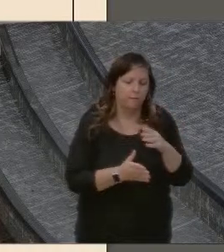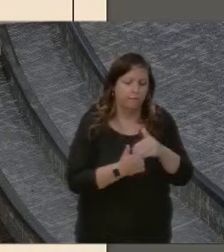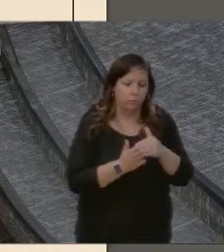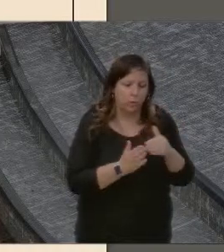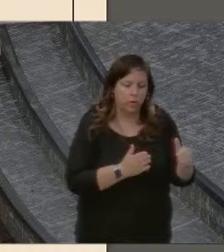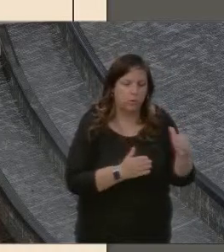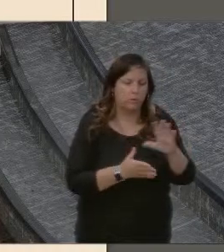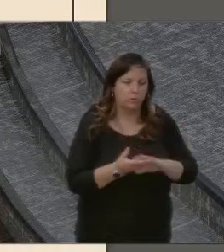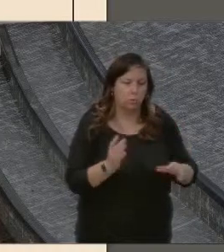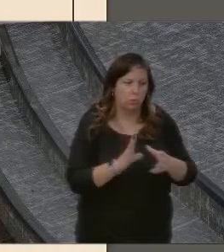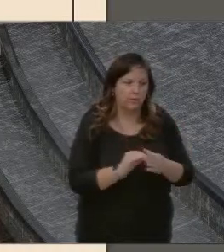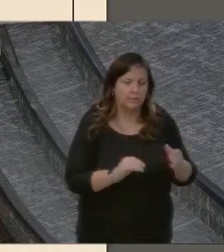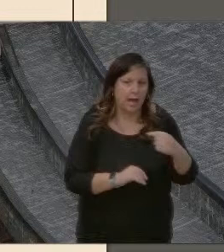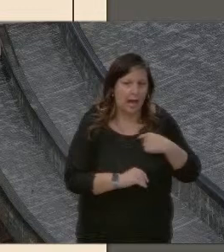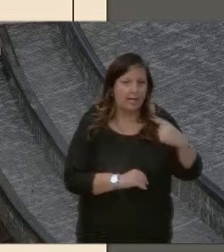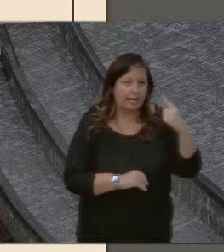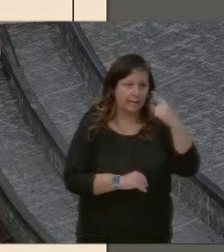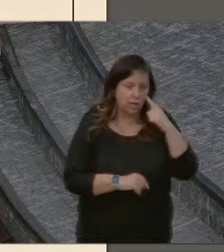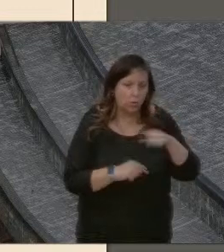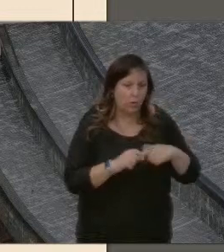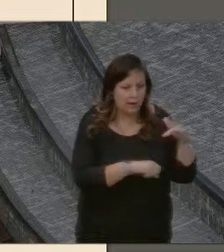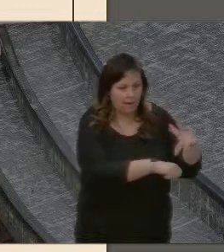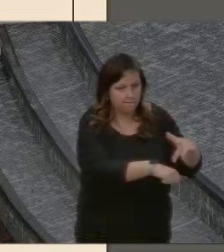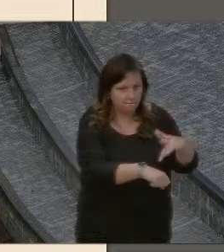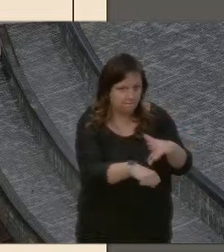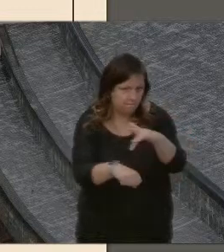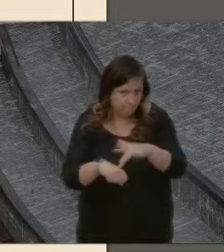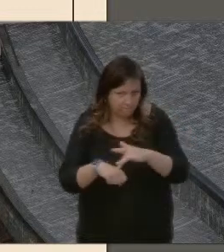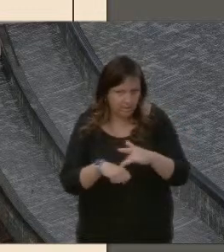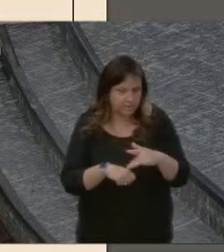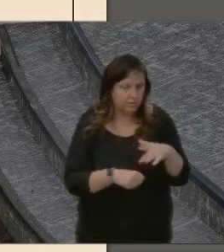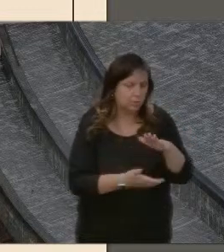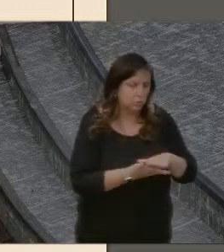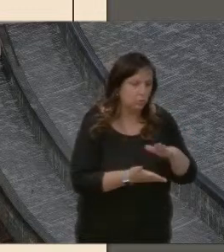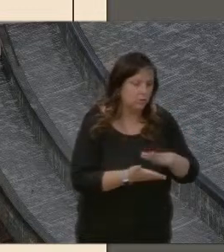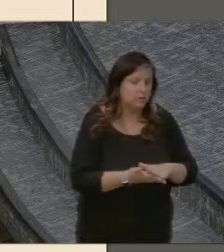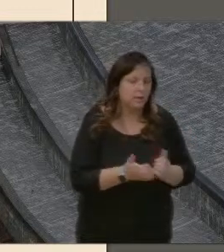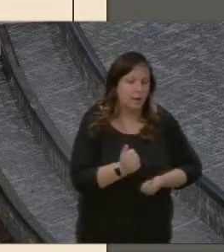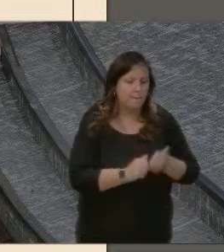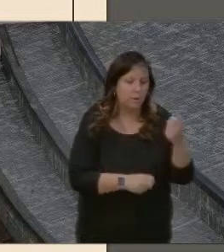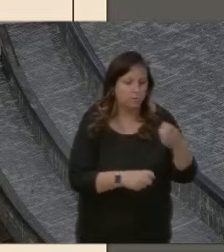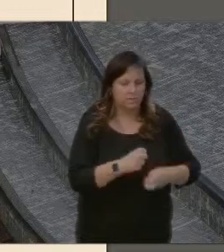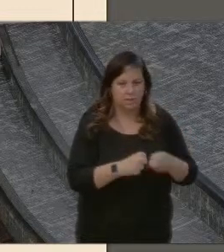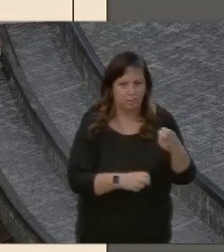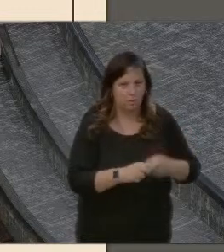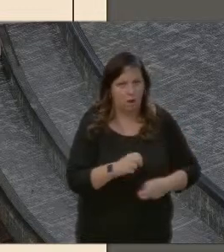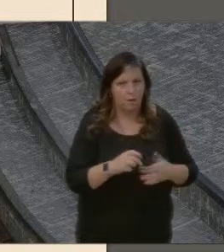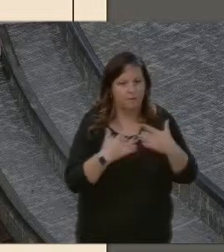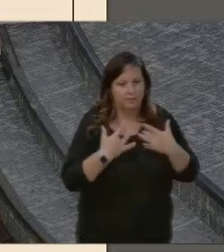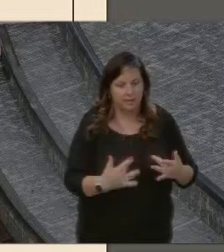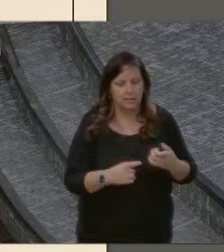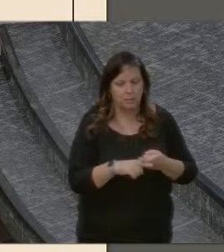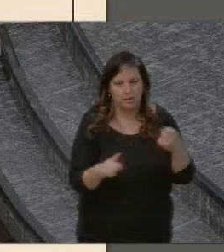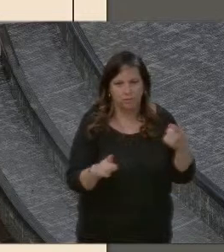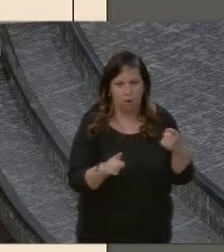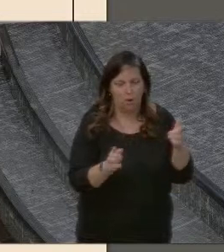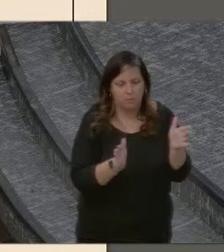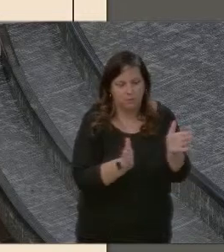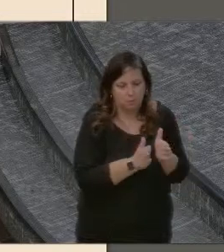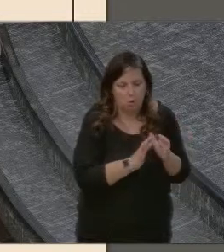are being caused by a small subset of students. So as you saw in the prior slide,